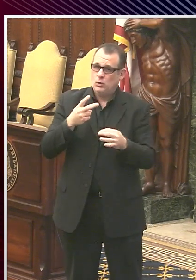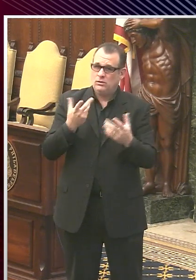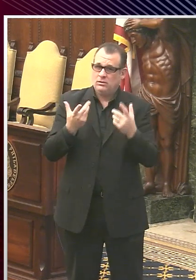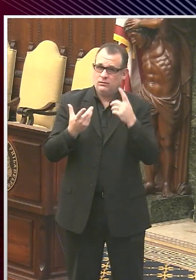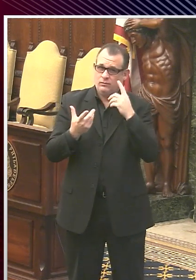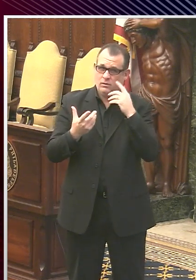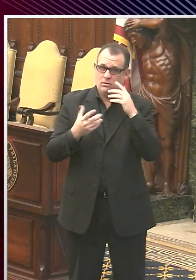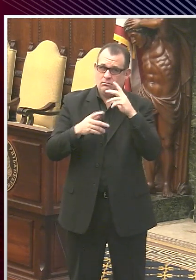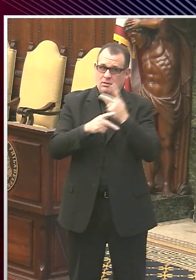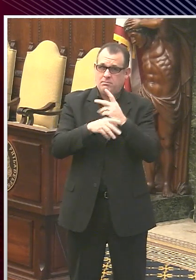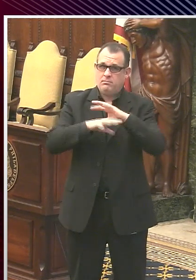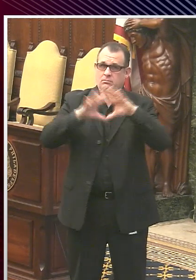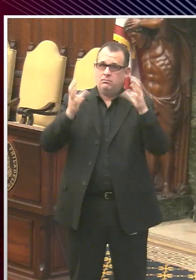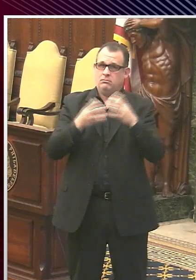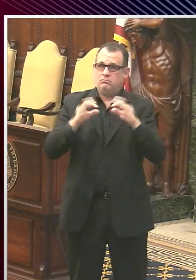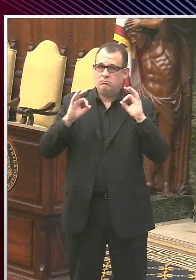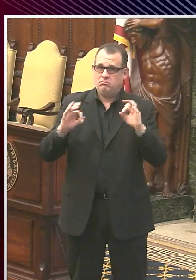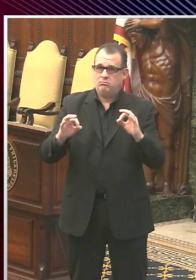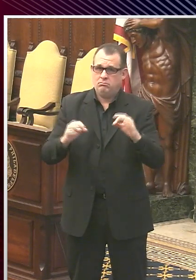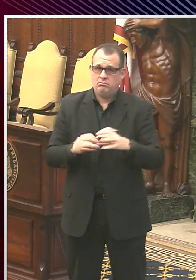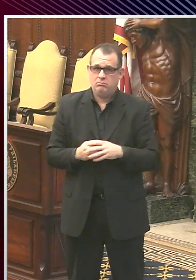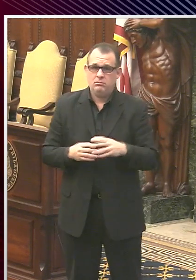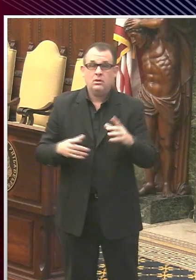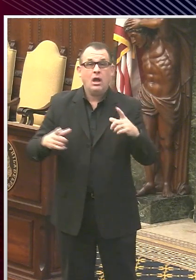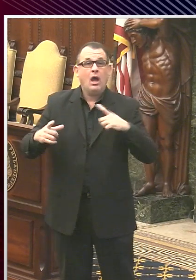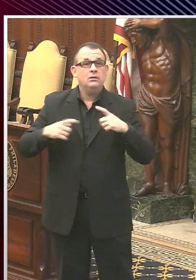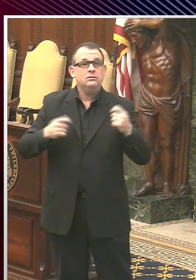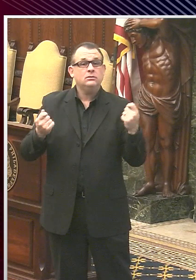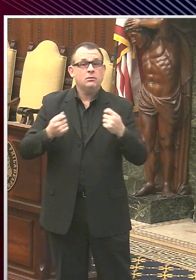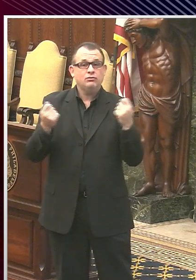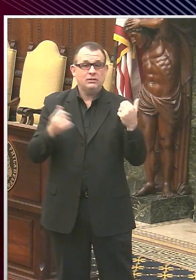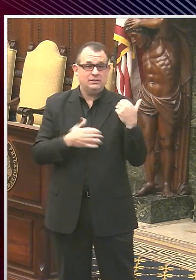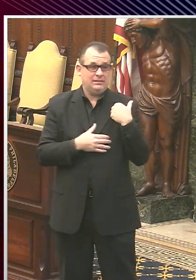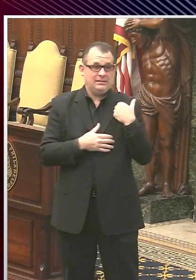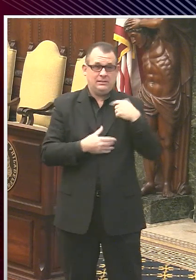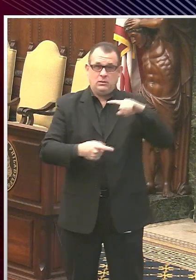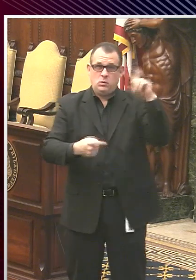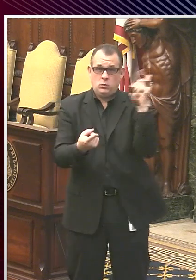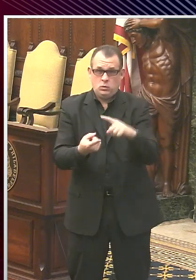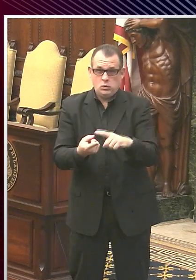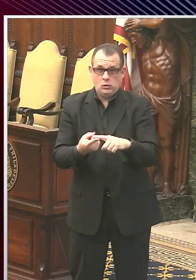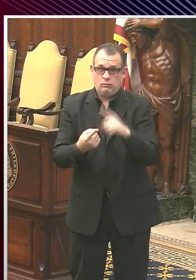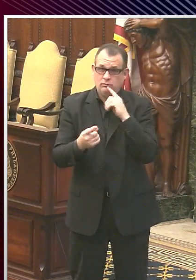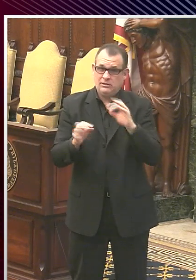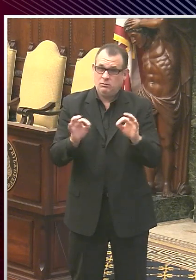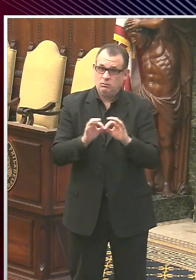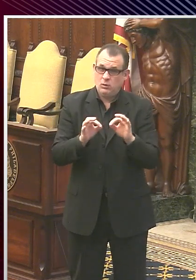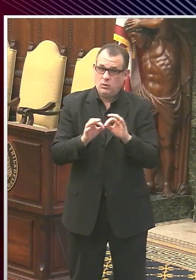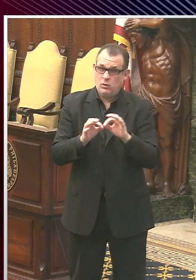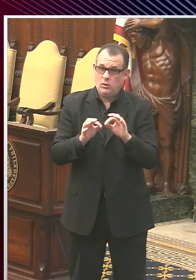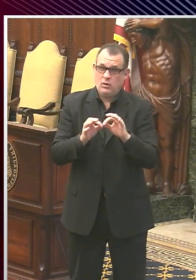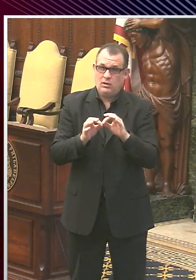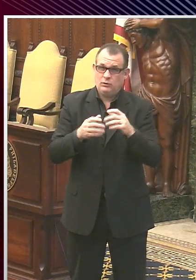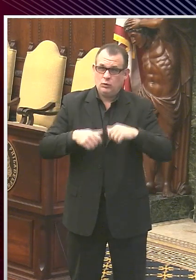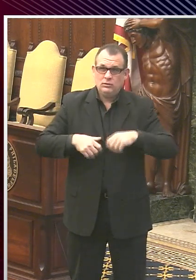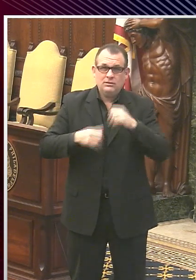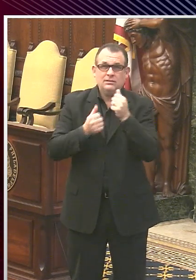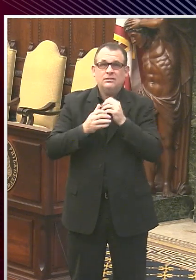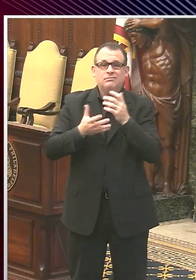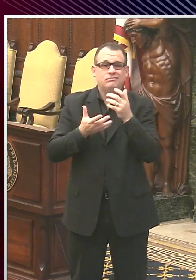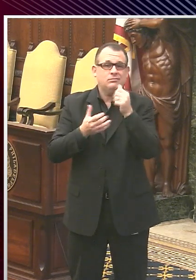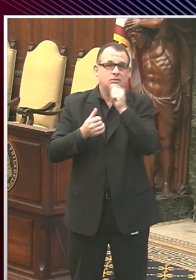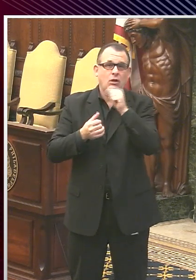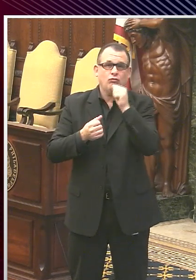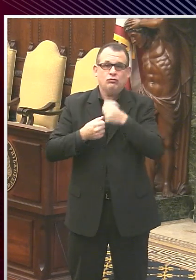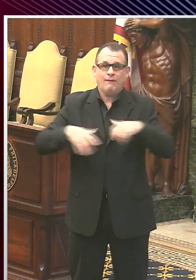Curtailing our holiday celebrations was a huge sacrifice. It is the latest example of the great many sacrifices that many have made since last